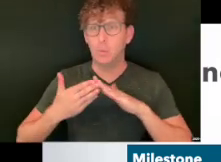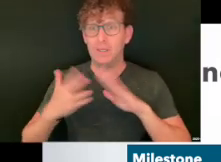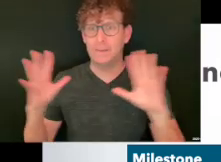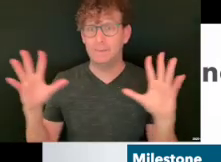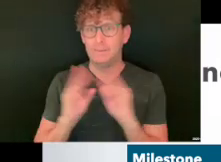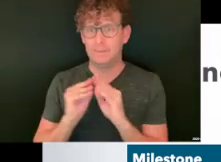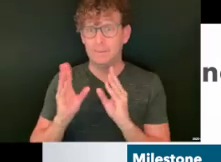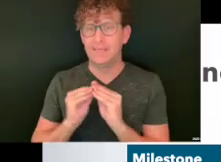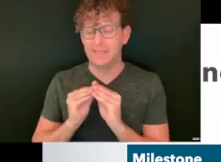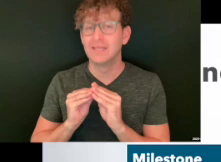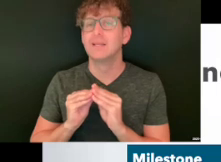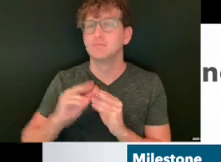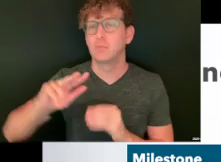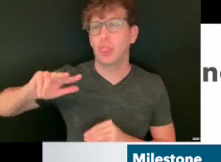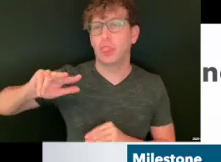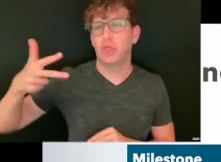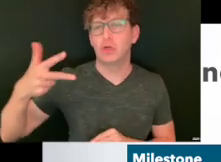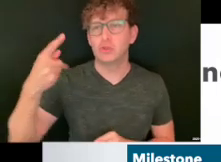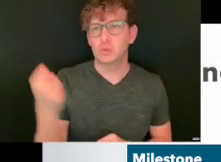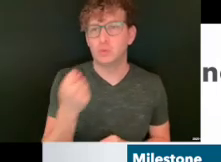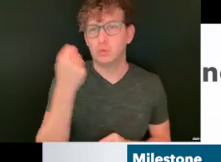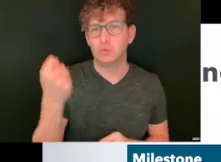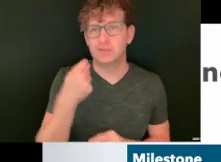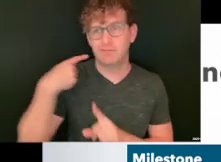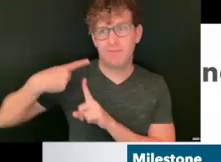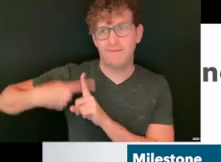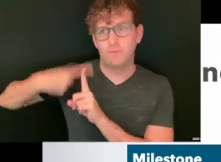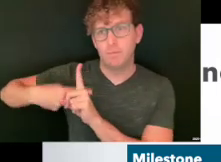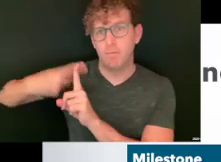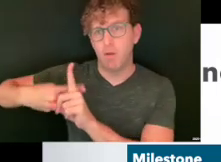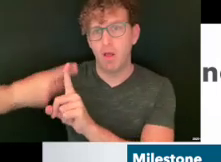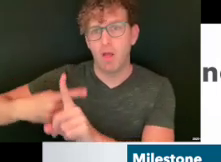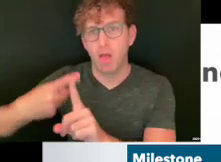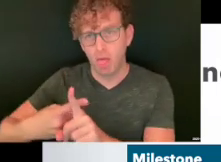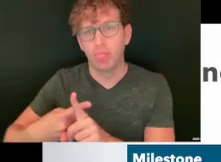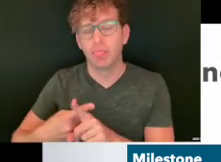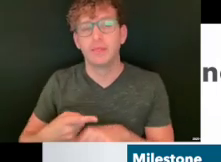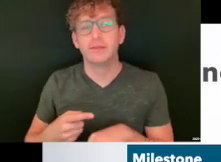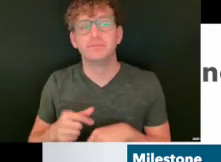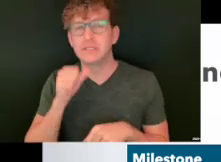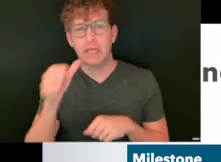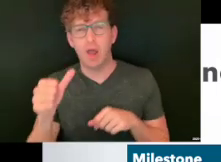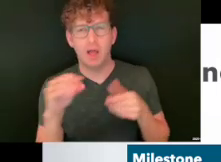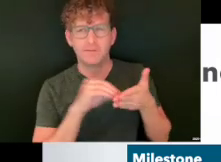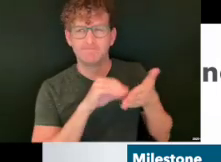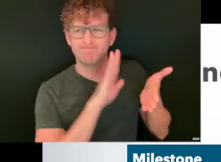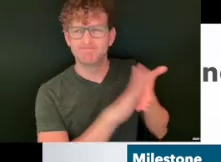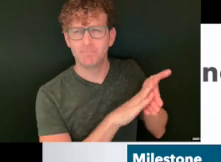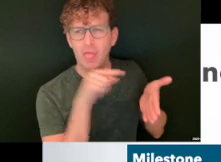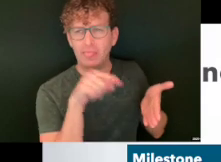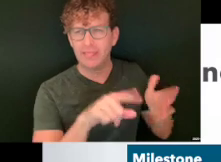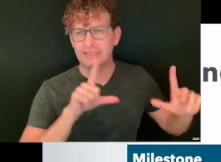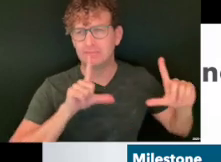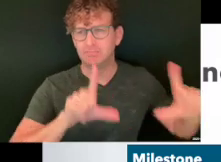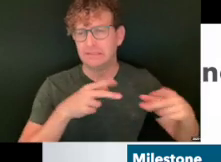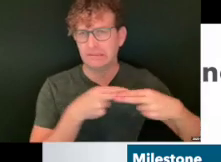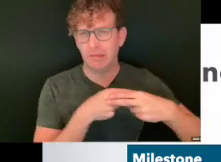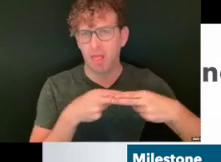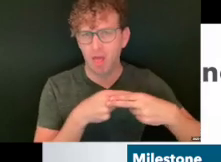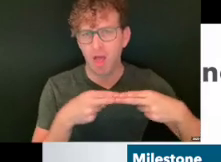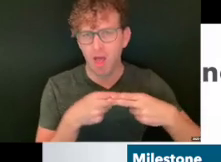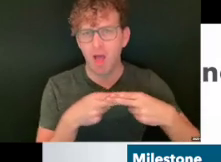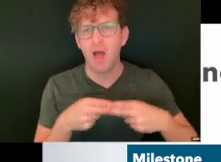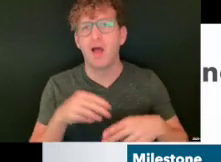We're planning to hold our kickoff workshop for the funding plan on June 17th and recapping that at the